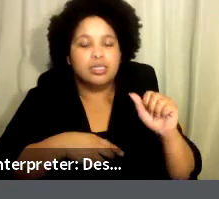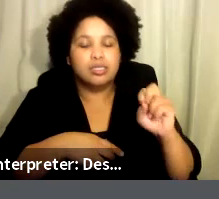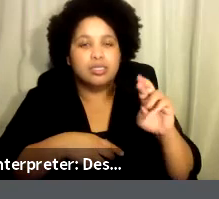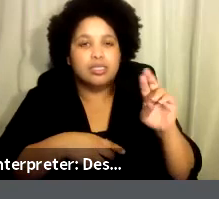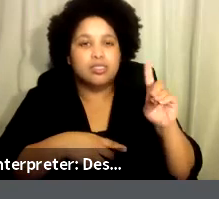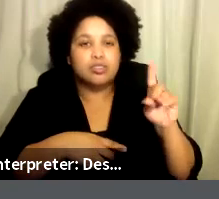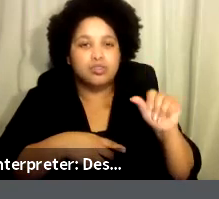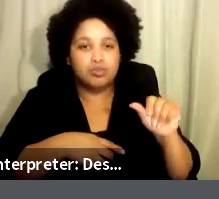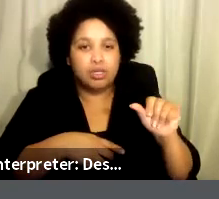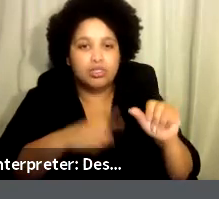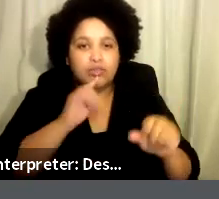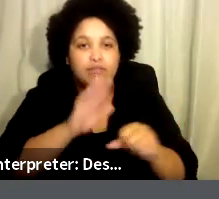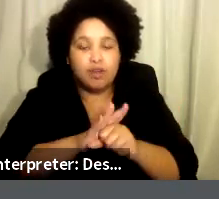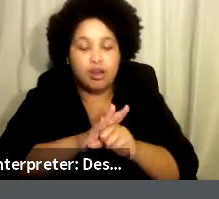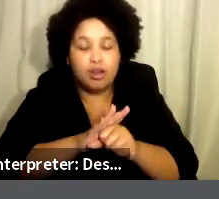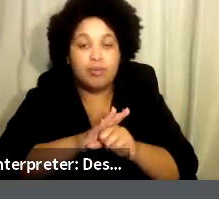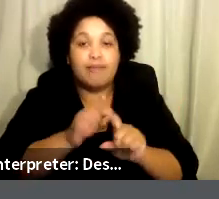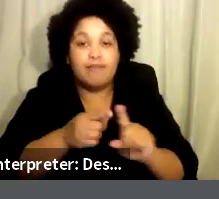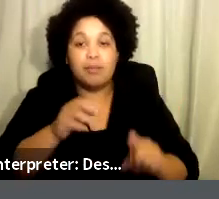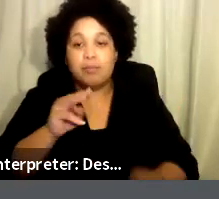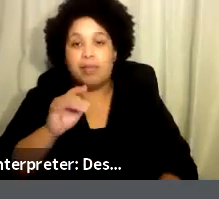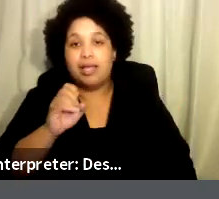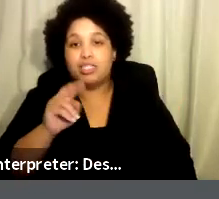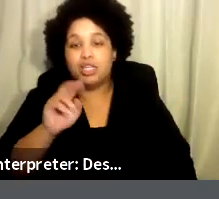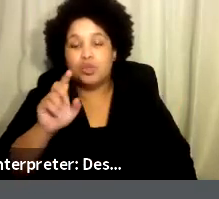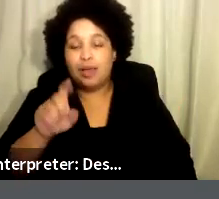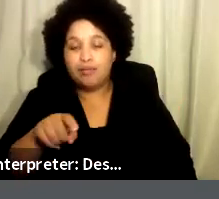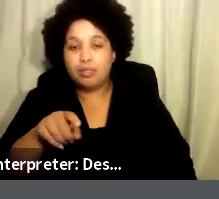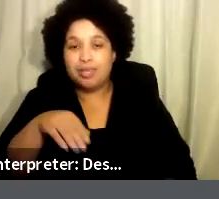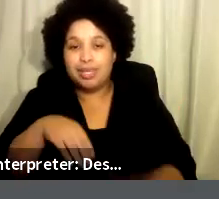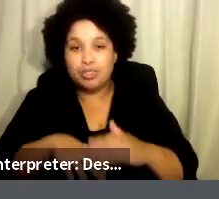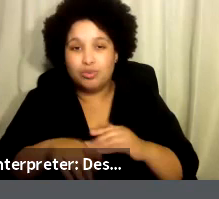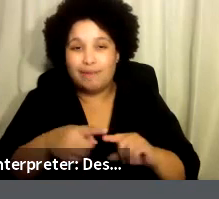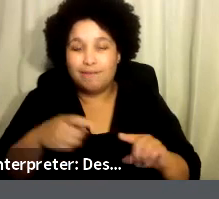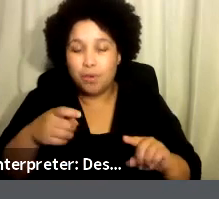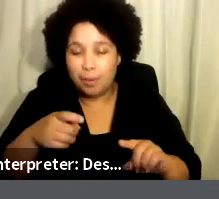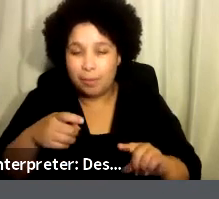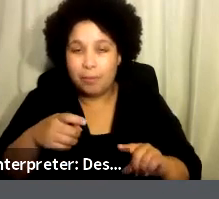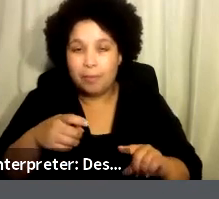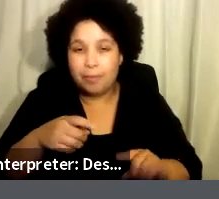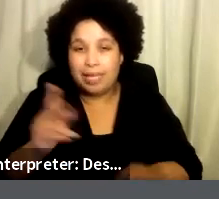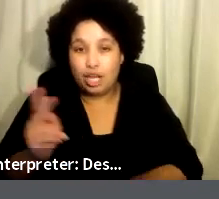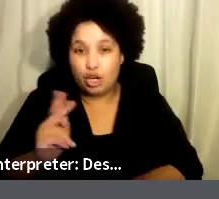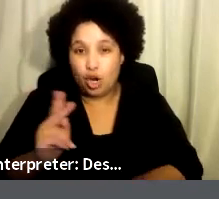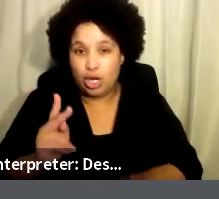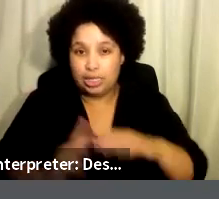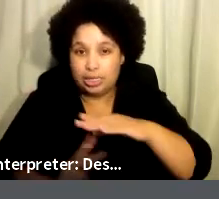be entering kindergarten. So they do not accept preschool students at Madison for the dual immersion program.